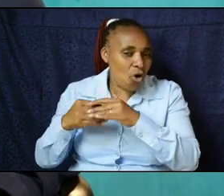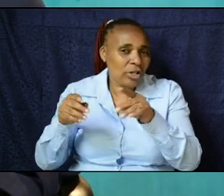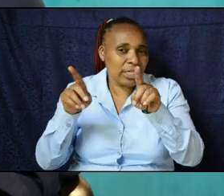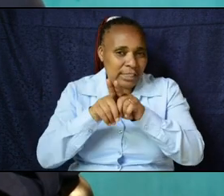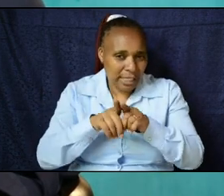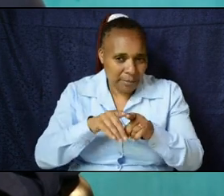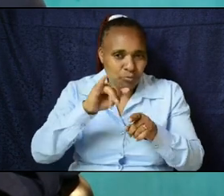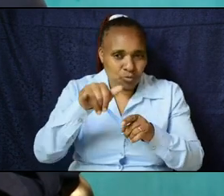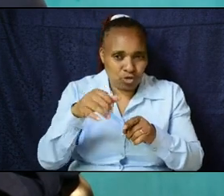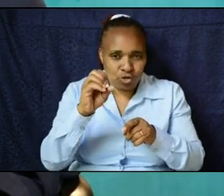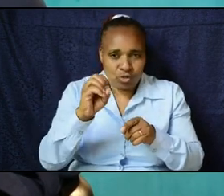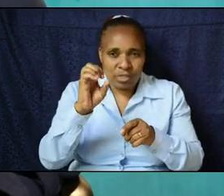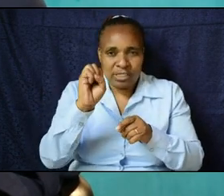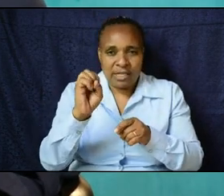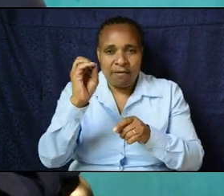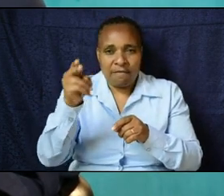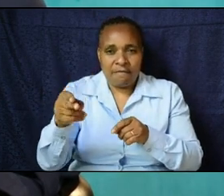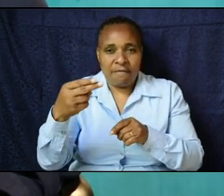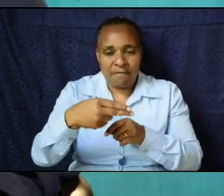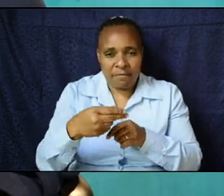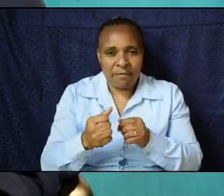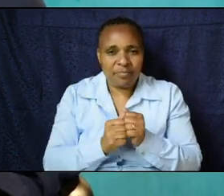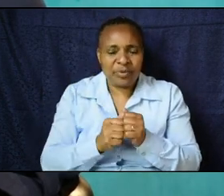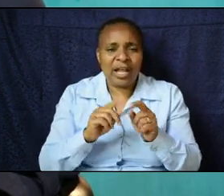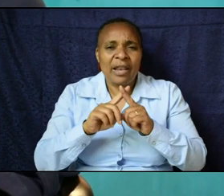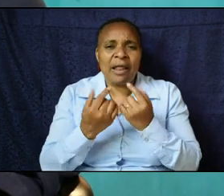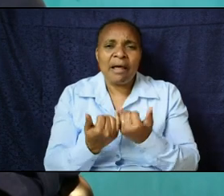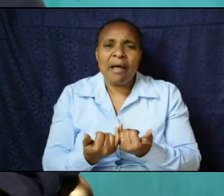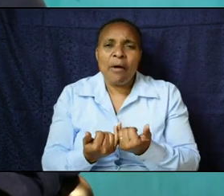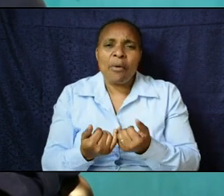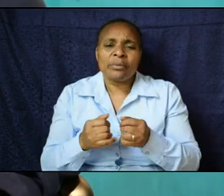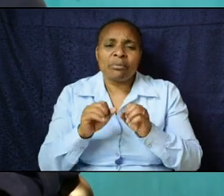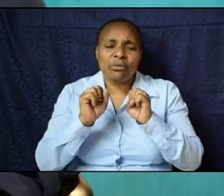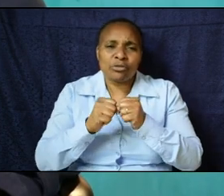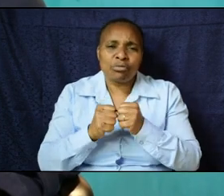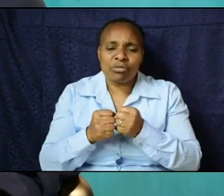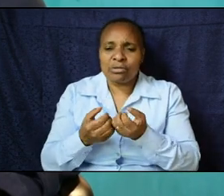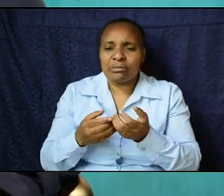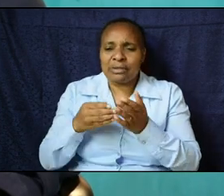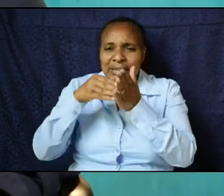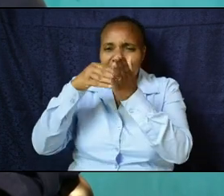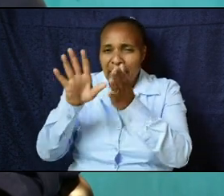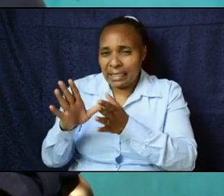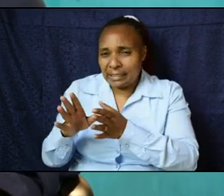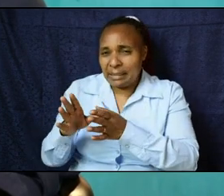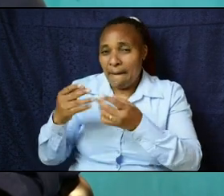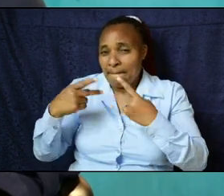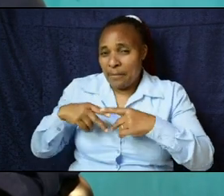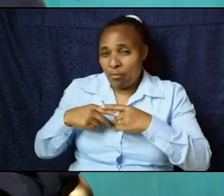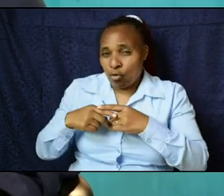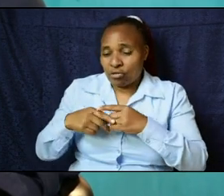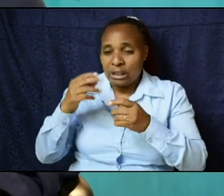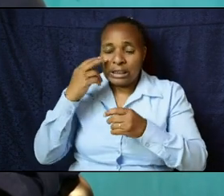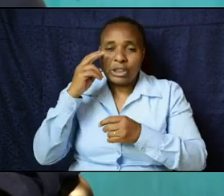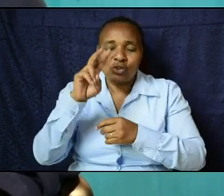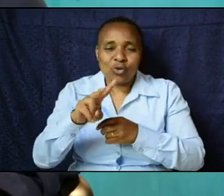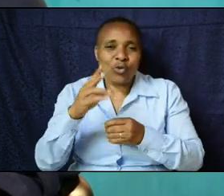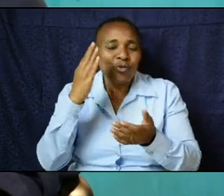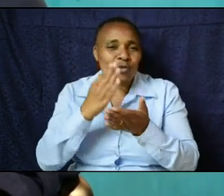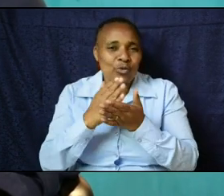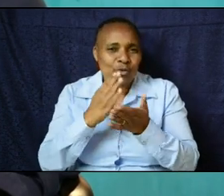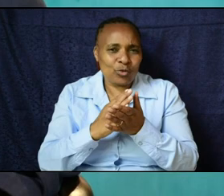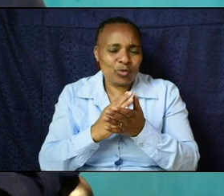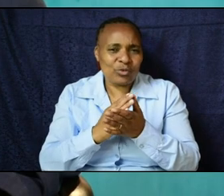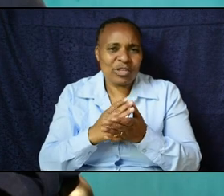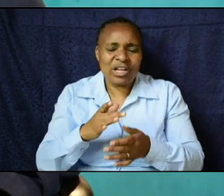way they did to Joseph. So he brought about all that spy business so that he could know that, and they saw that they actually